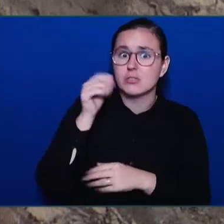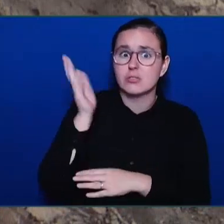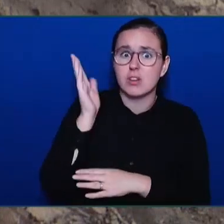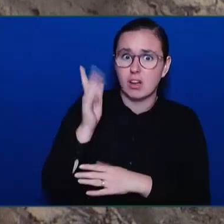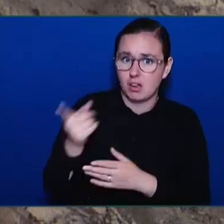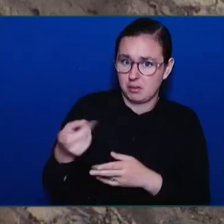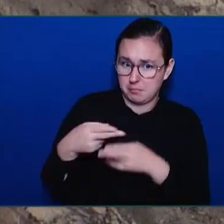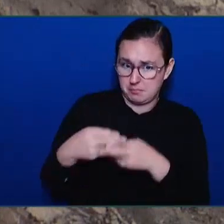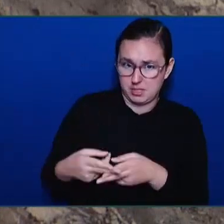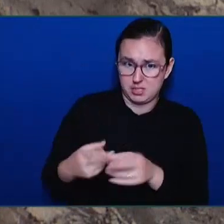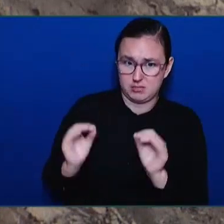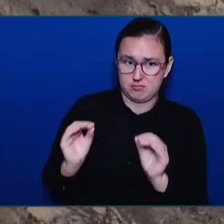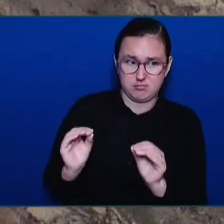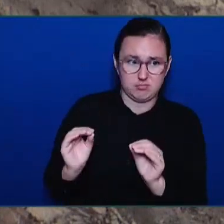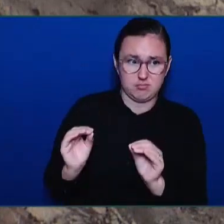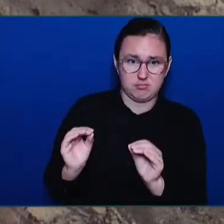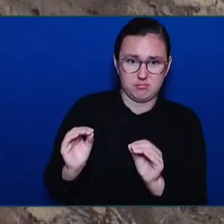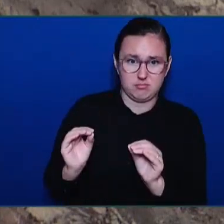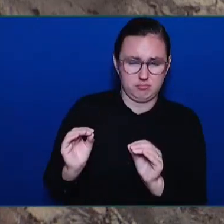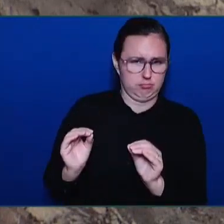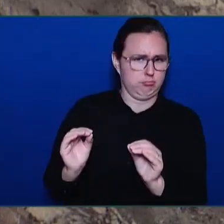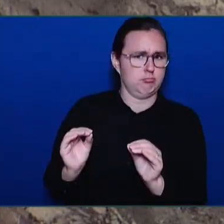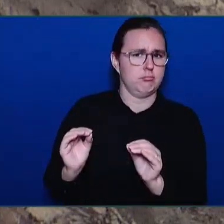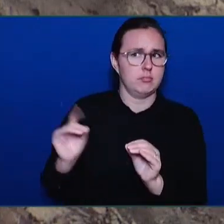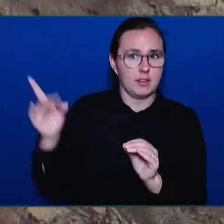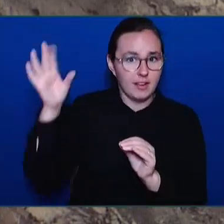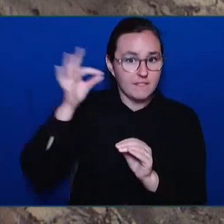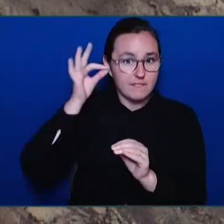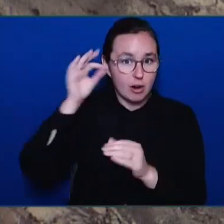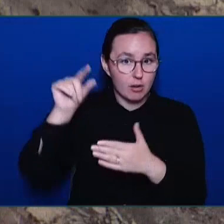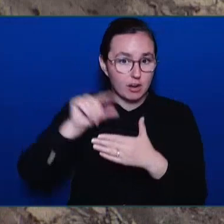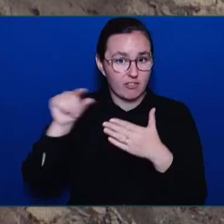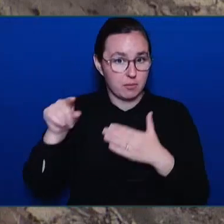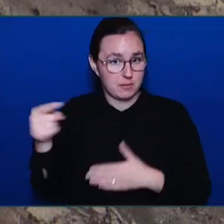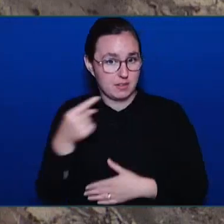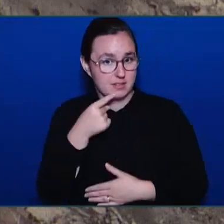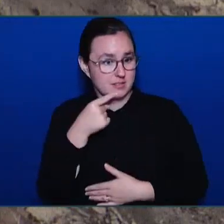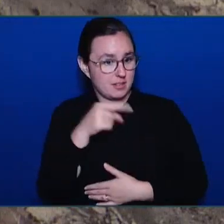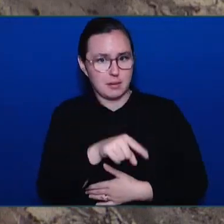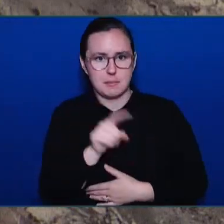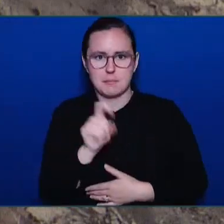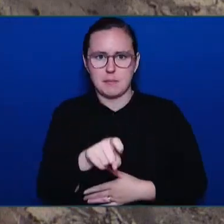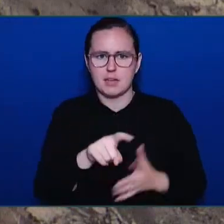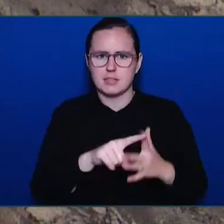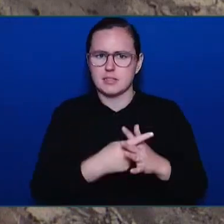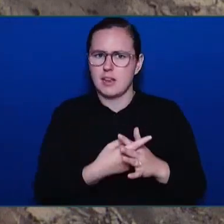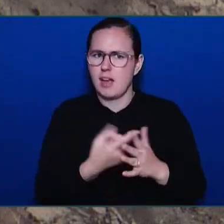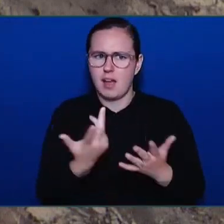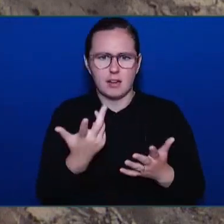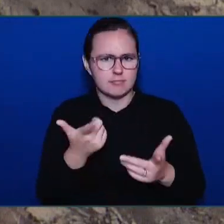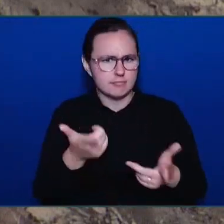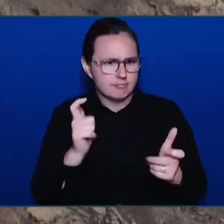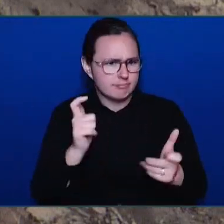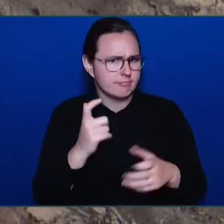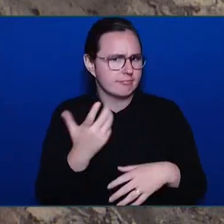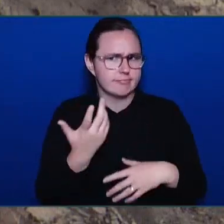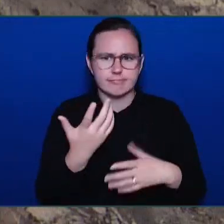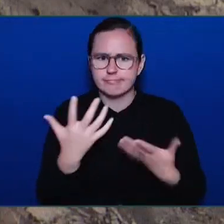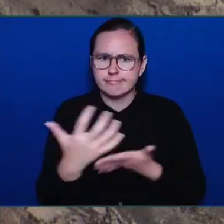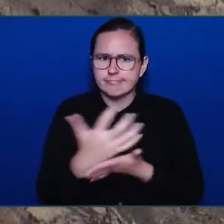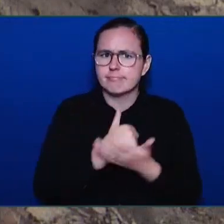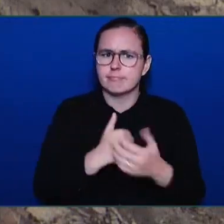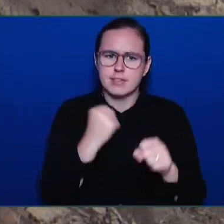"Data collection will need to start immediately to establish a baseline," end quote. Is